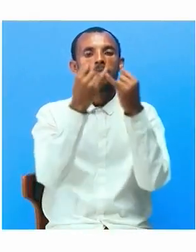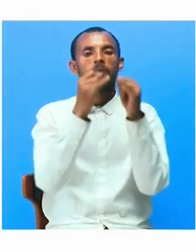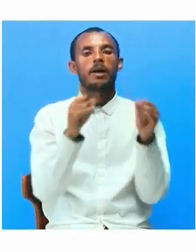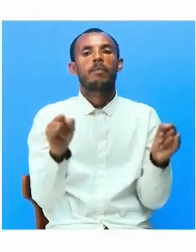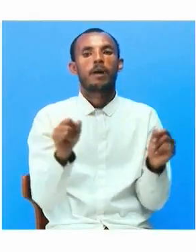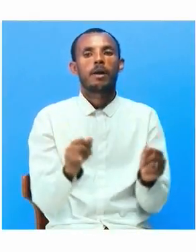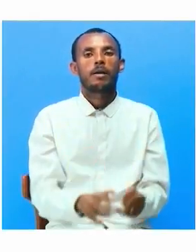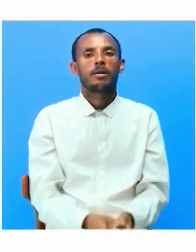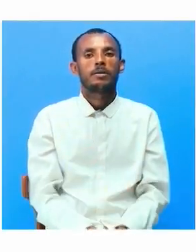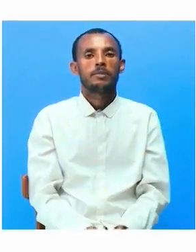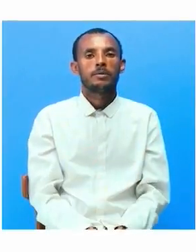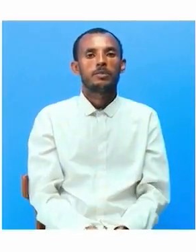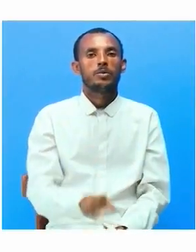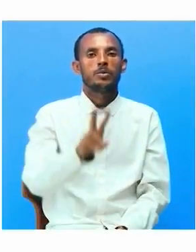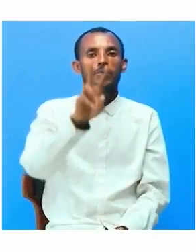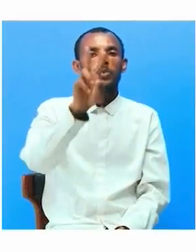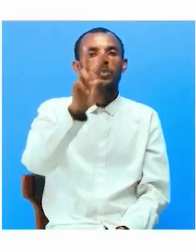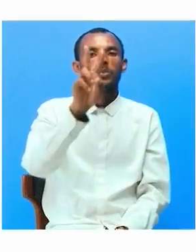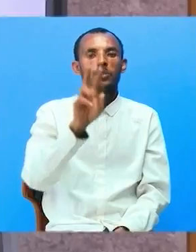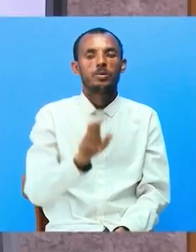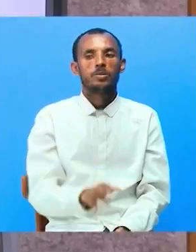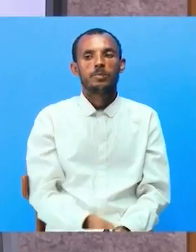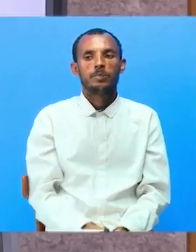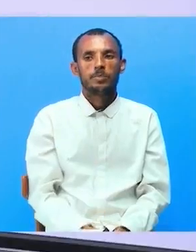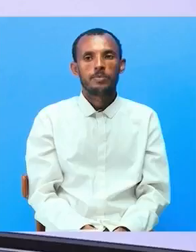divided by 2.